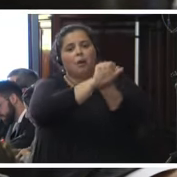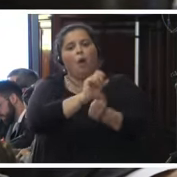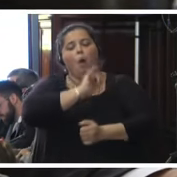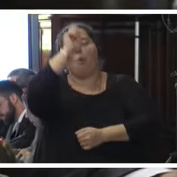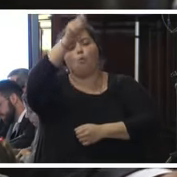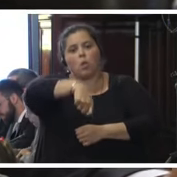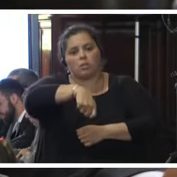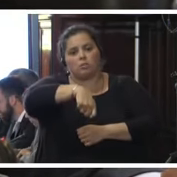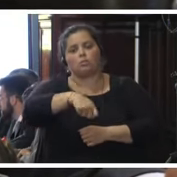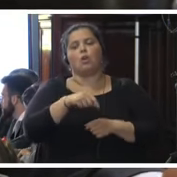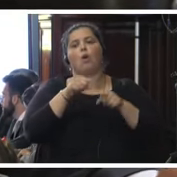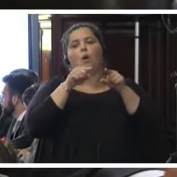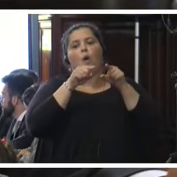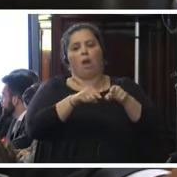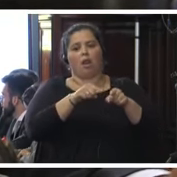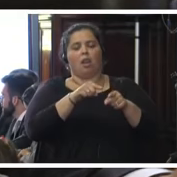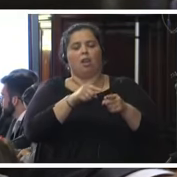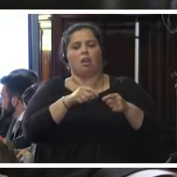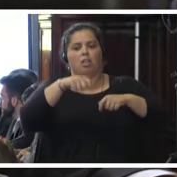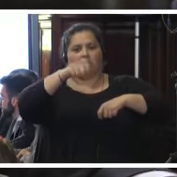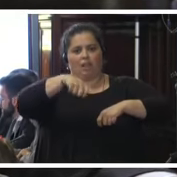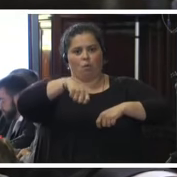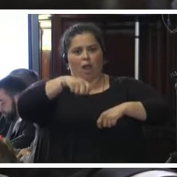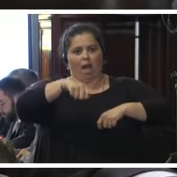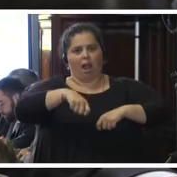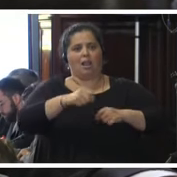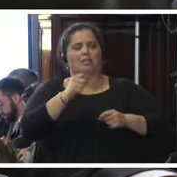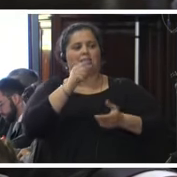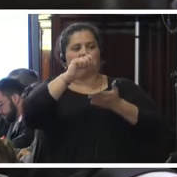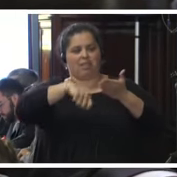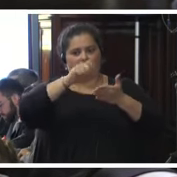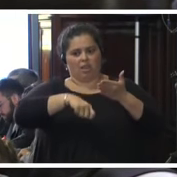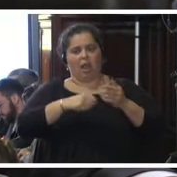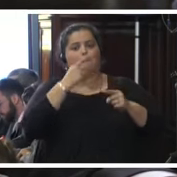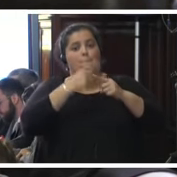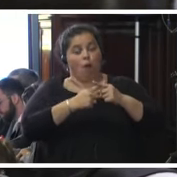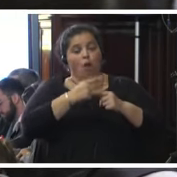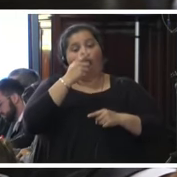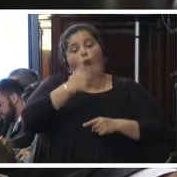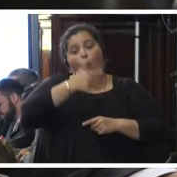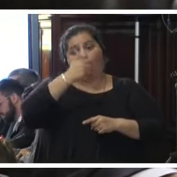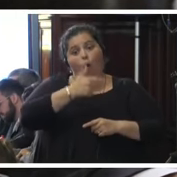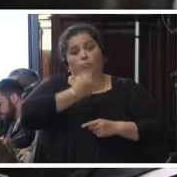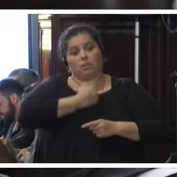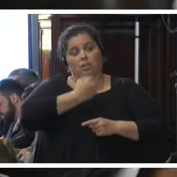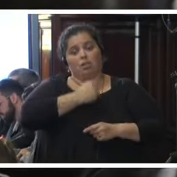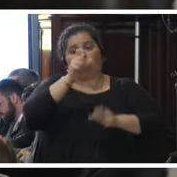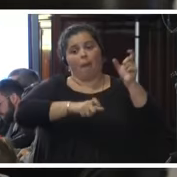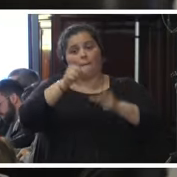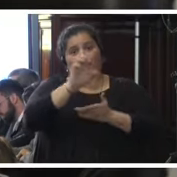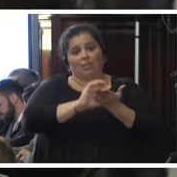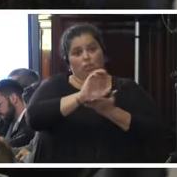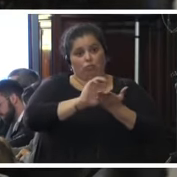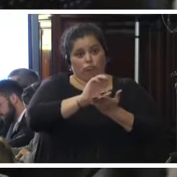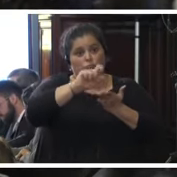and army officers for the homicides of the civilian population, and injury as